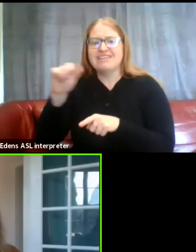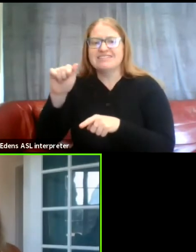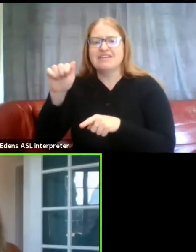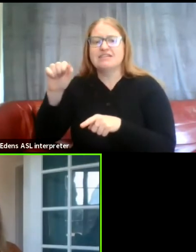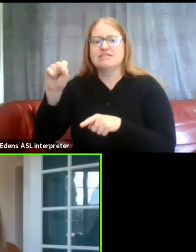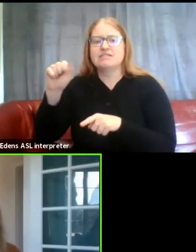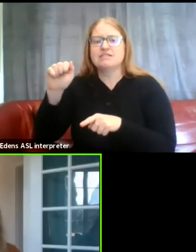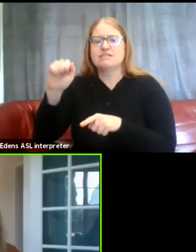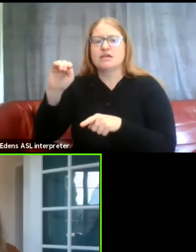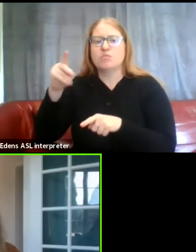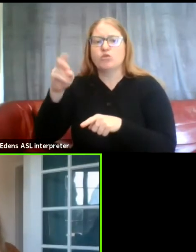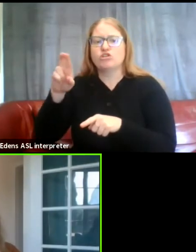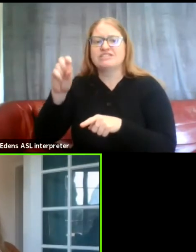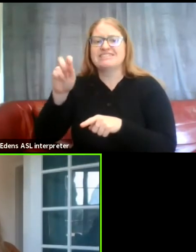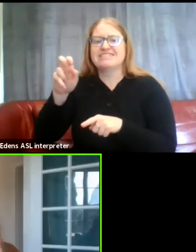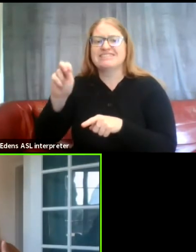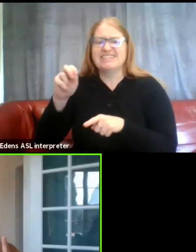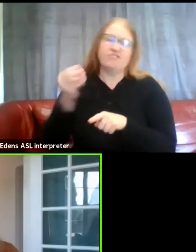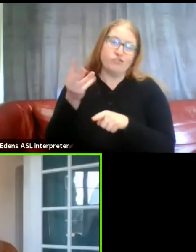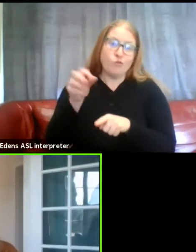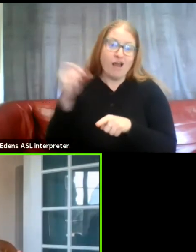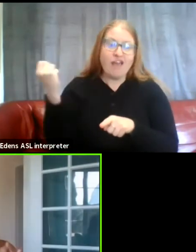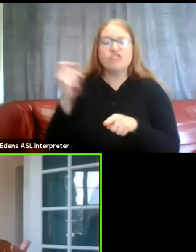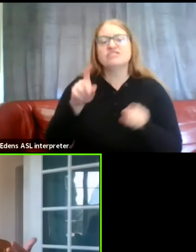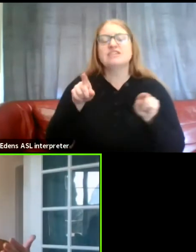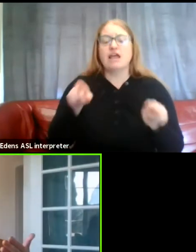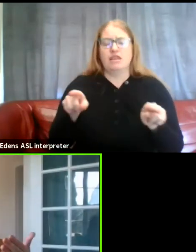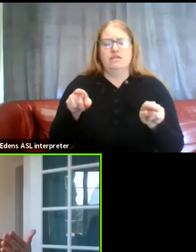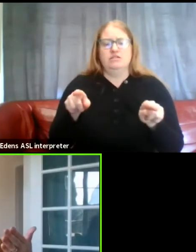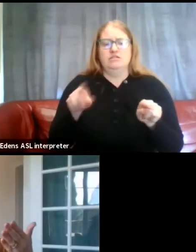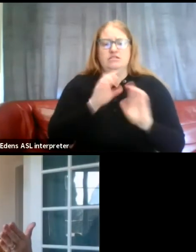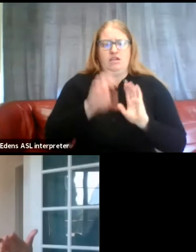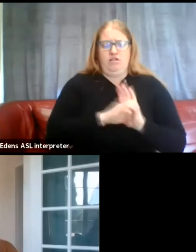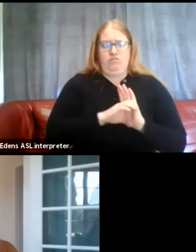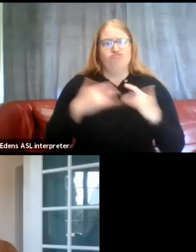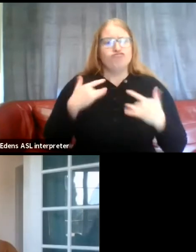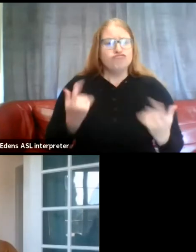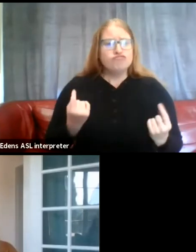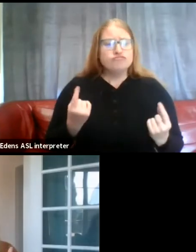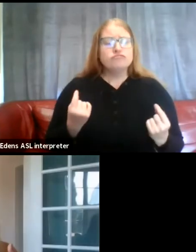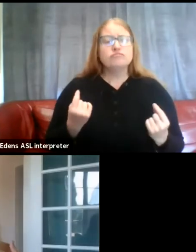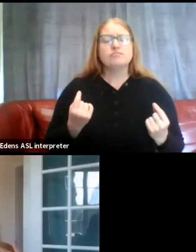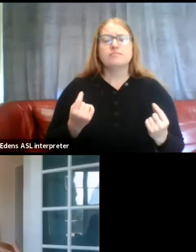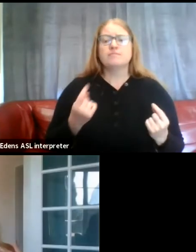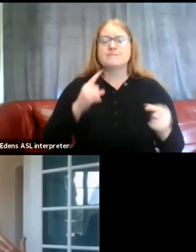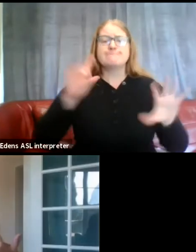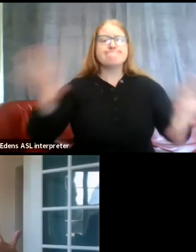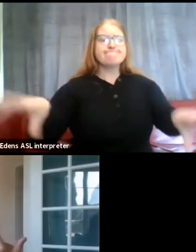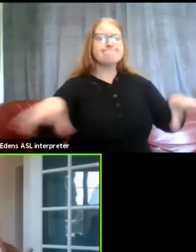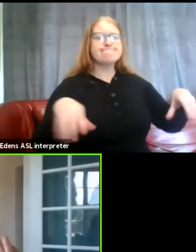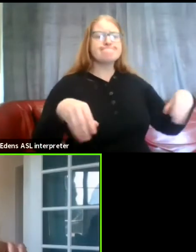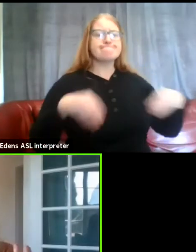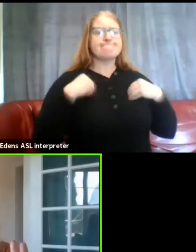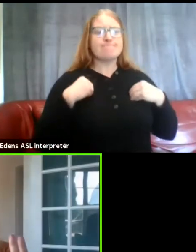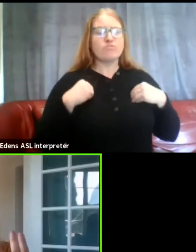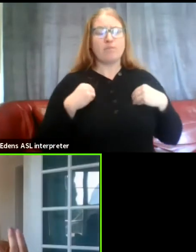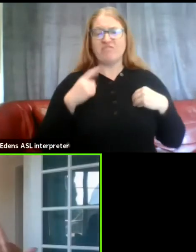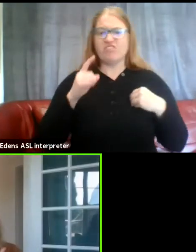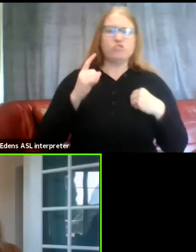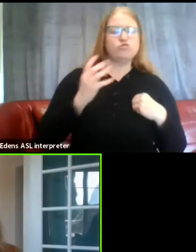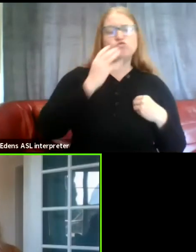others, they take these really intense Jewish stereotypes of kind of oversexed,